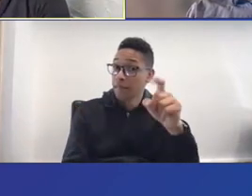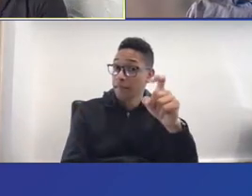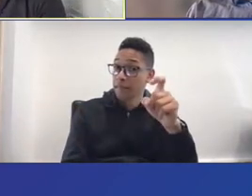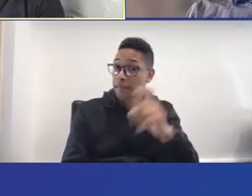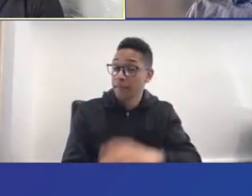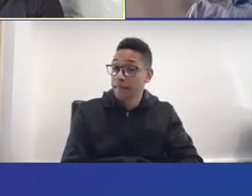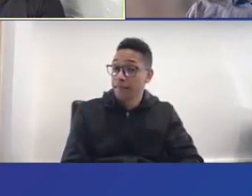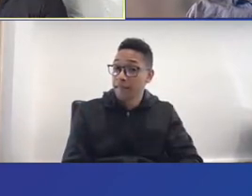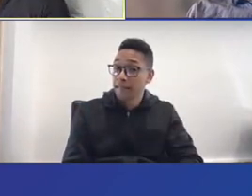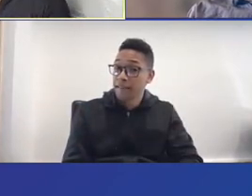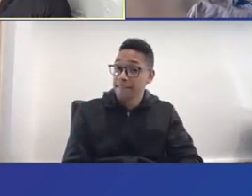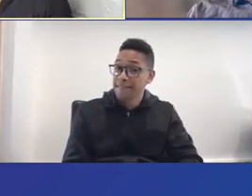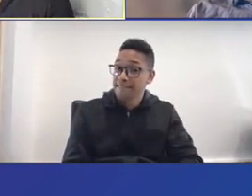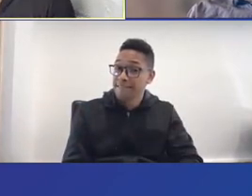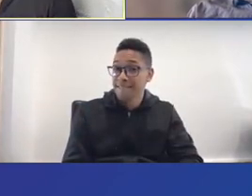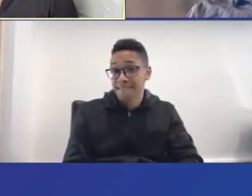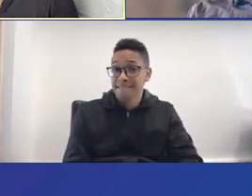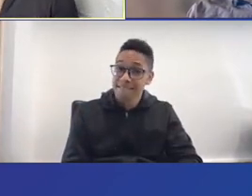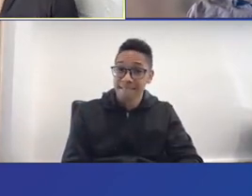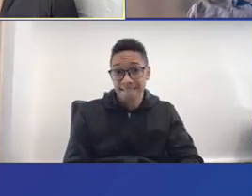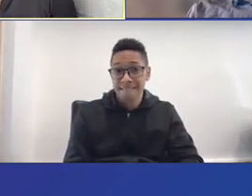Right? You know?